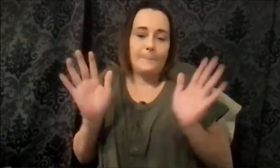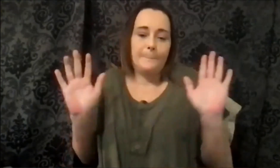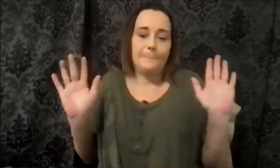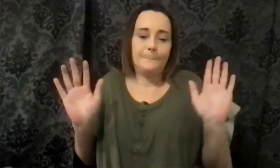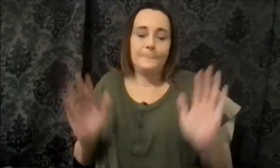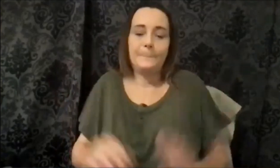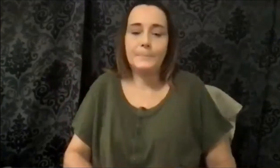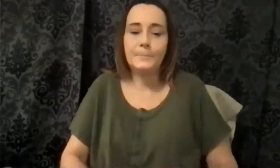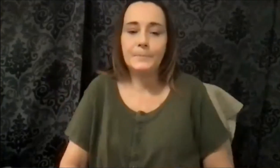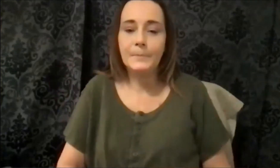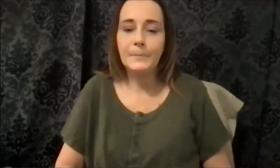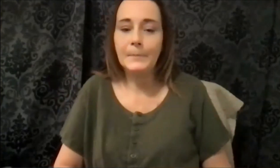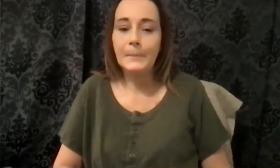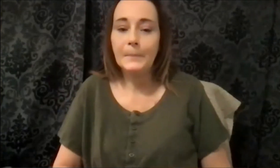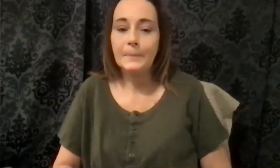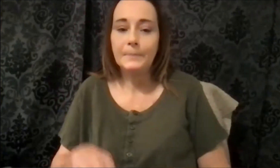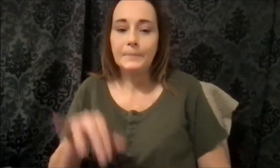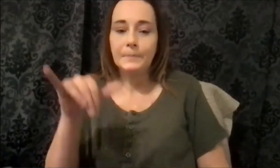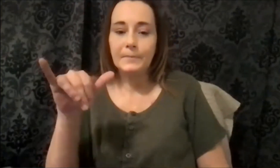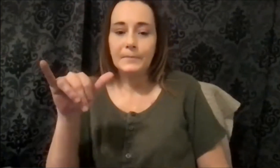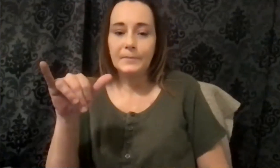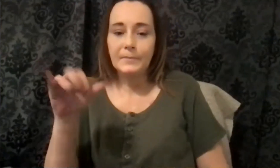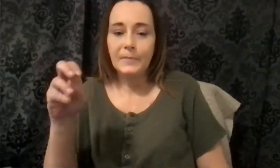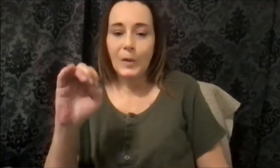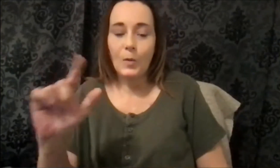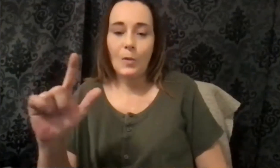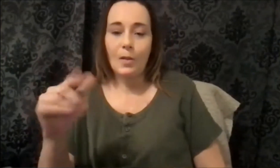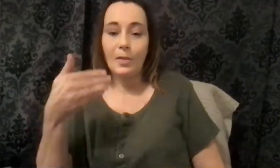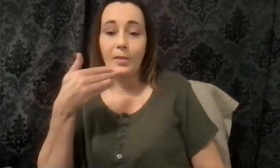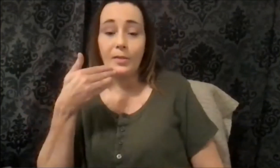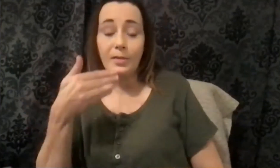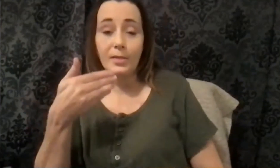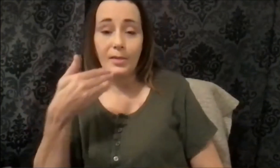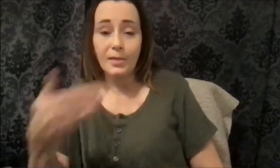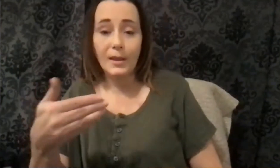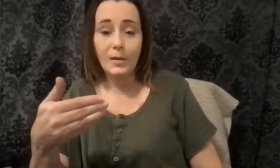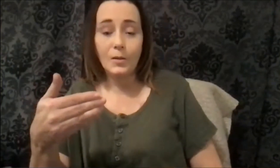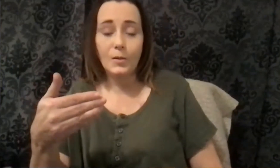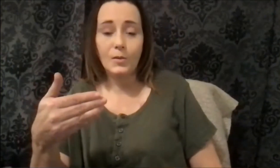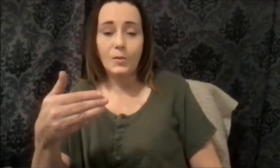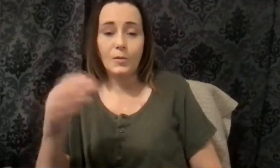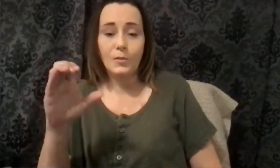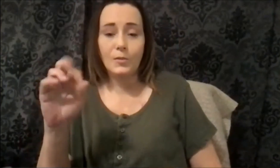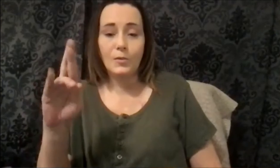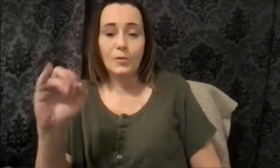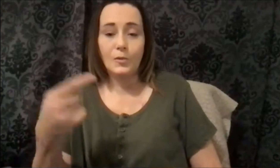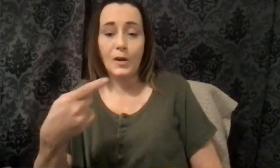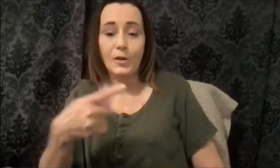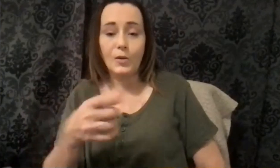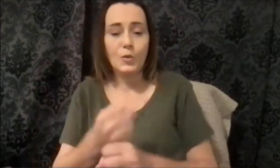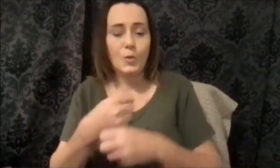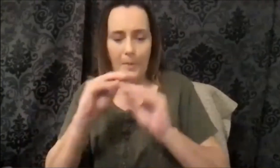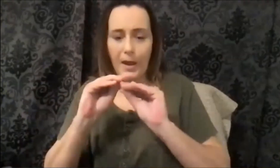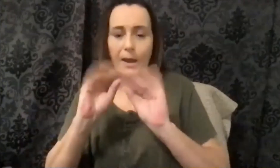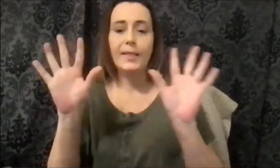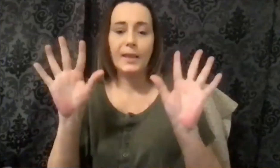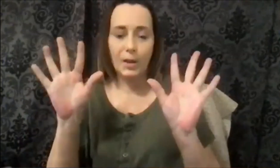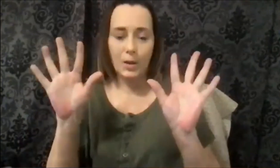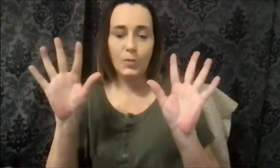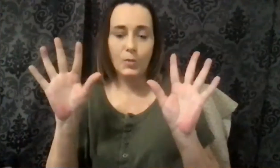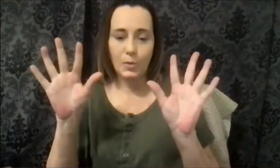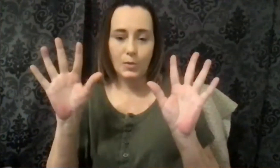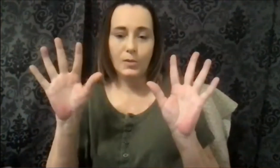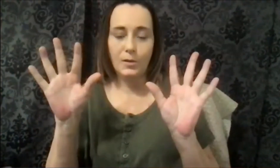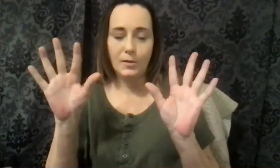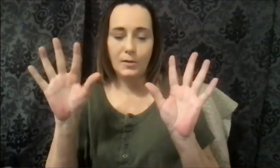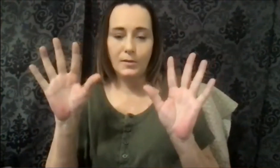you, Craig. And I'd like to build on that. Craig, you make it clear. And as you